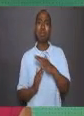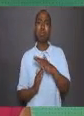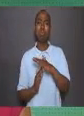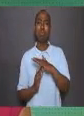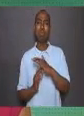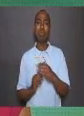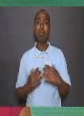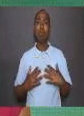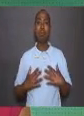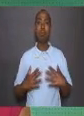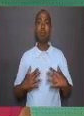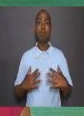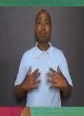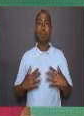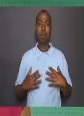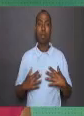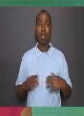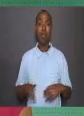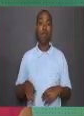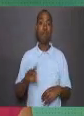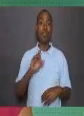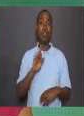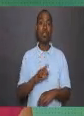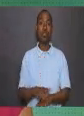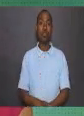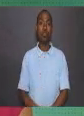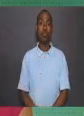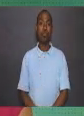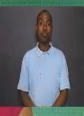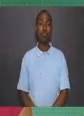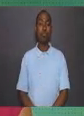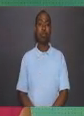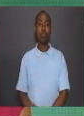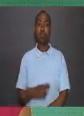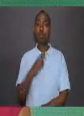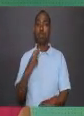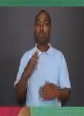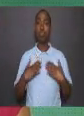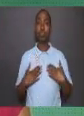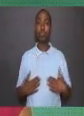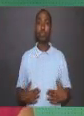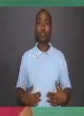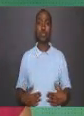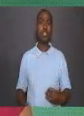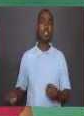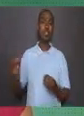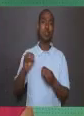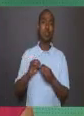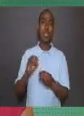and heart rate stay high to supply the body with extra